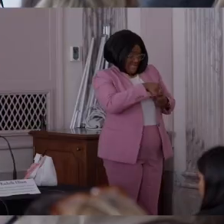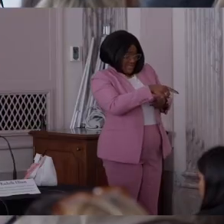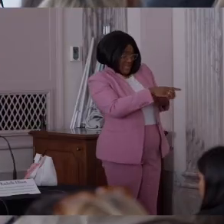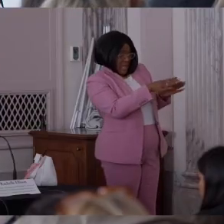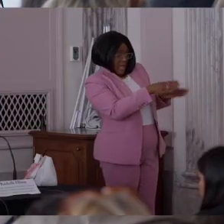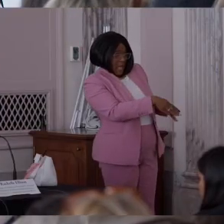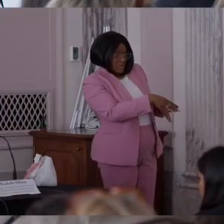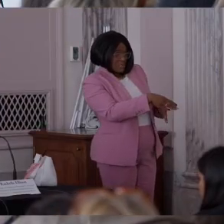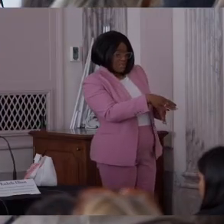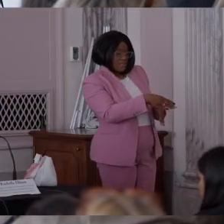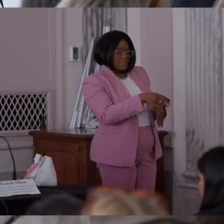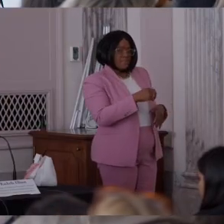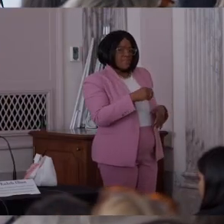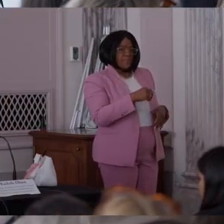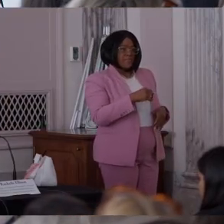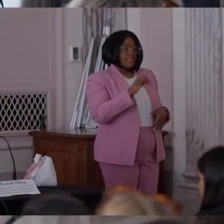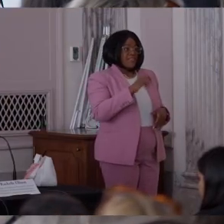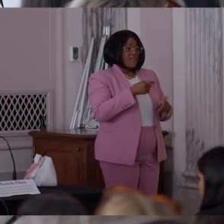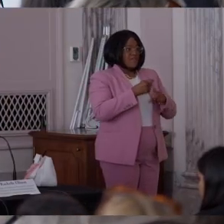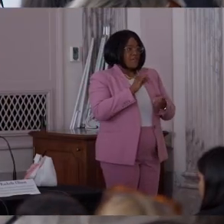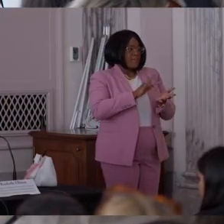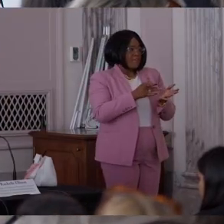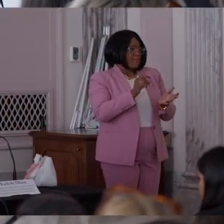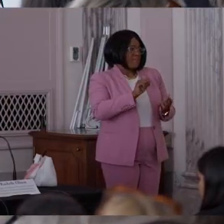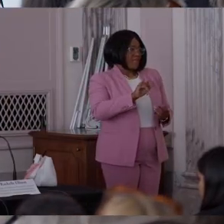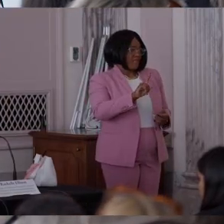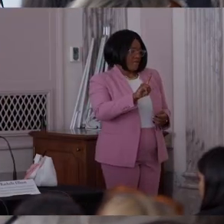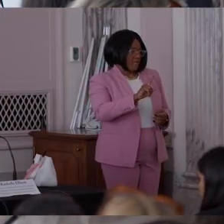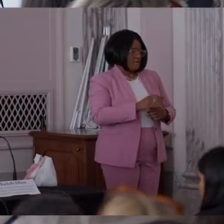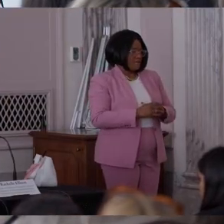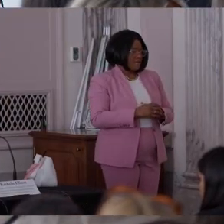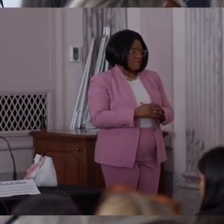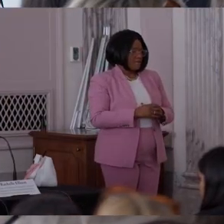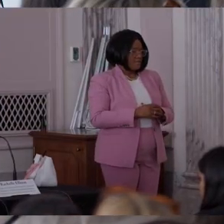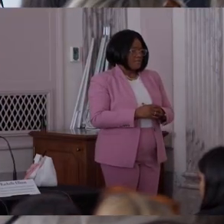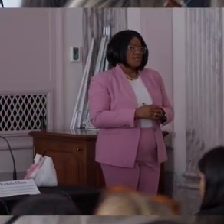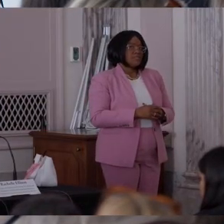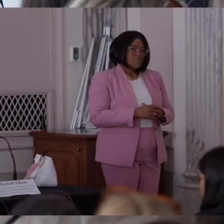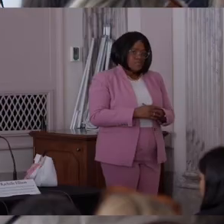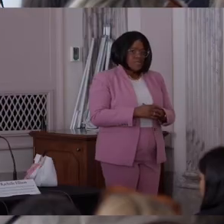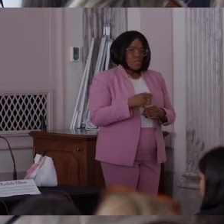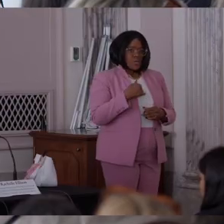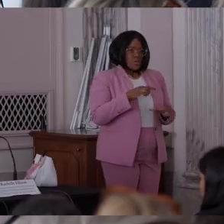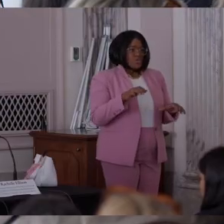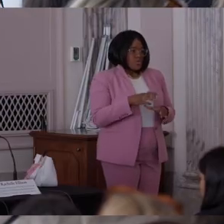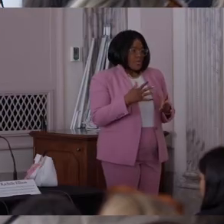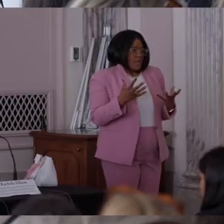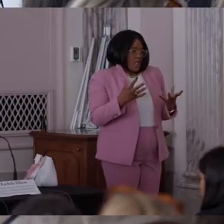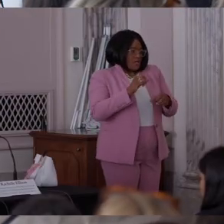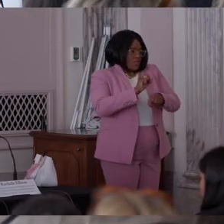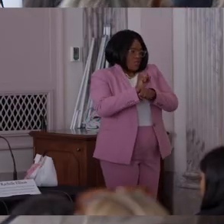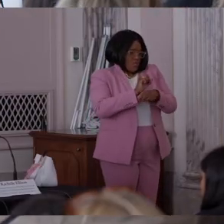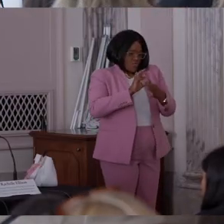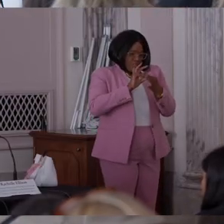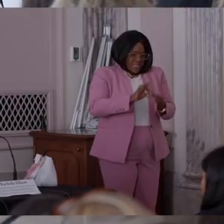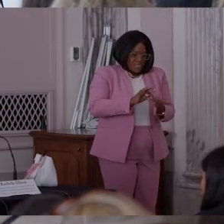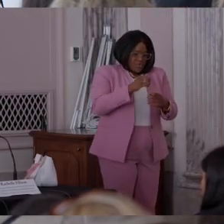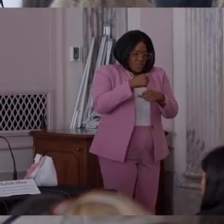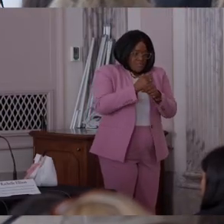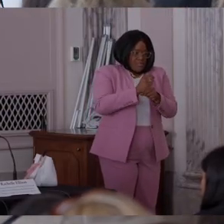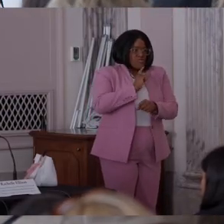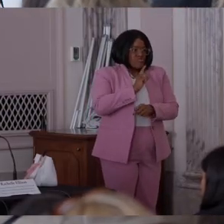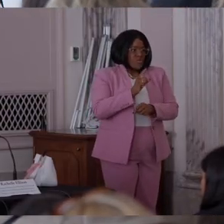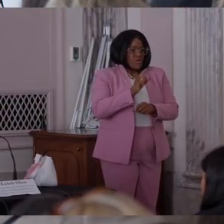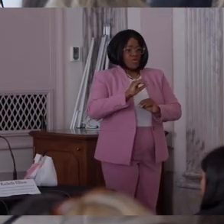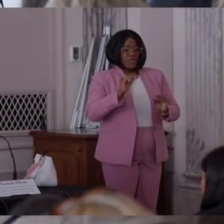in that housing, excuse me, comes from Medicare. We really were doing a lot of work around making sure that homeless